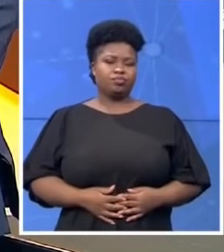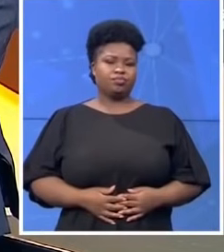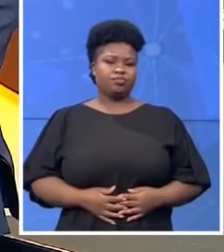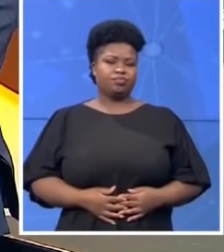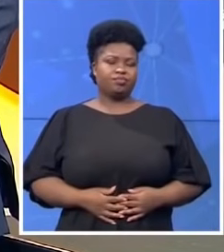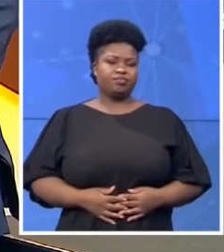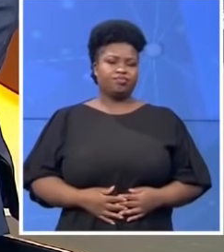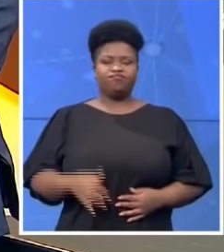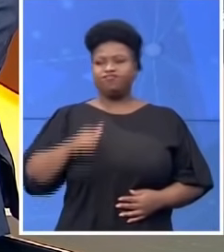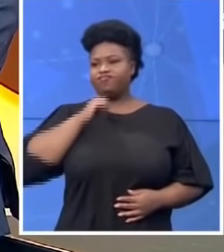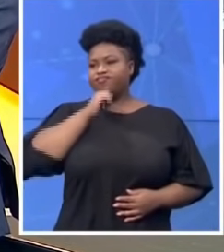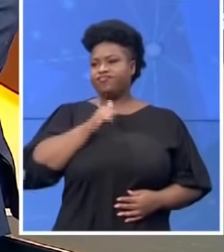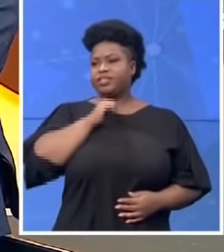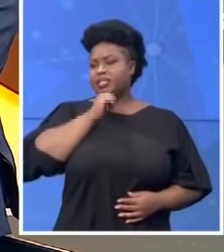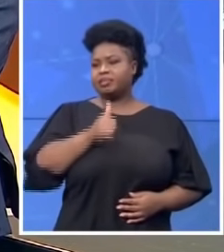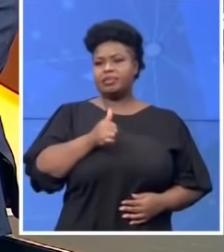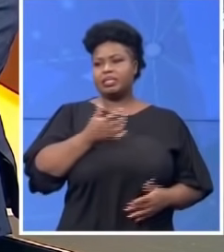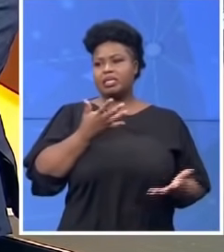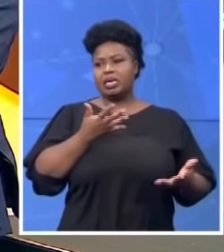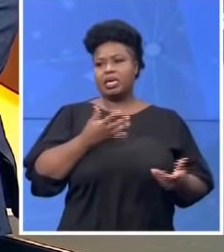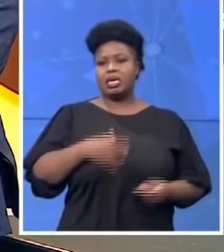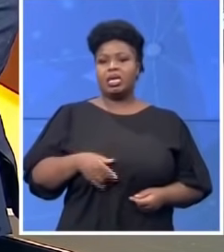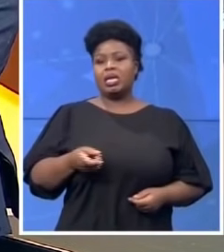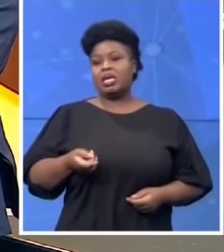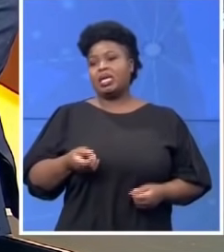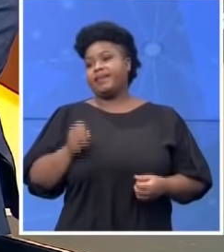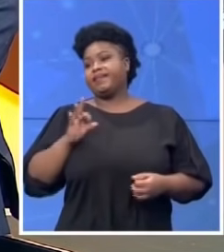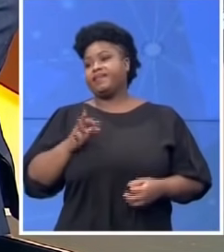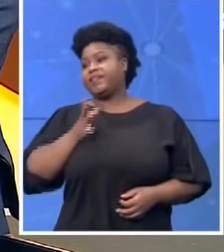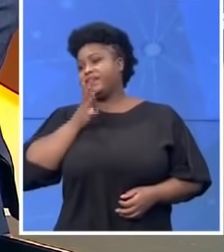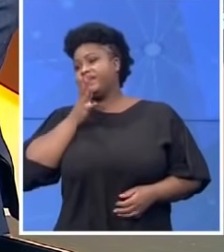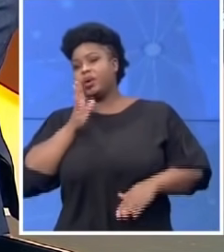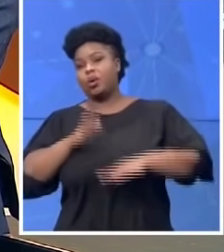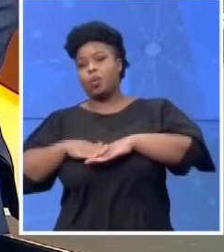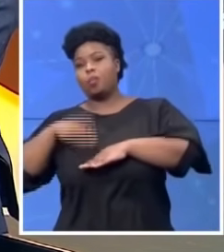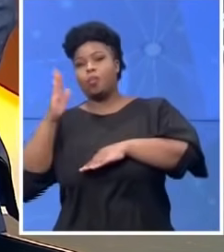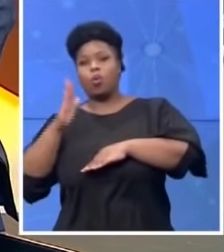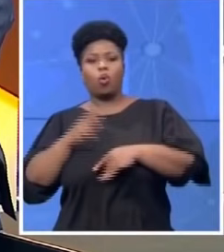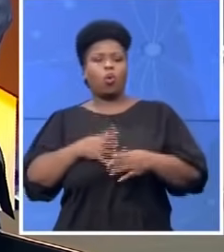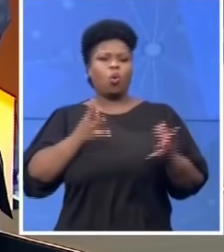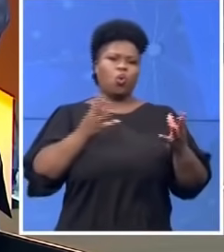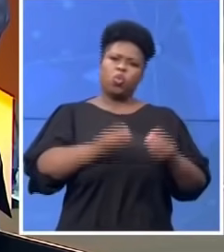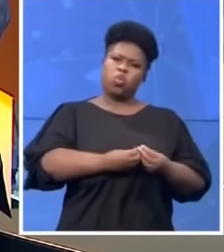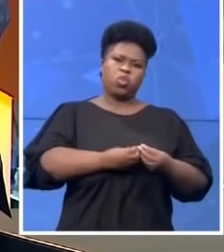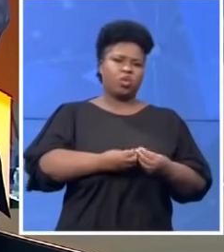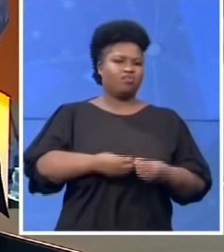people voting in order to work. The